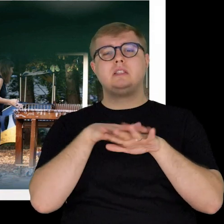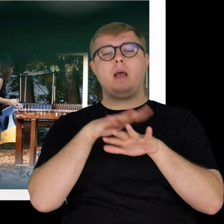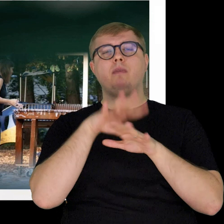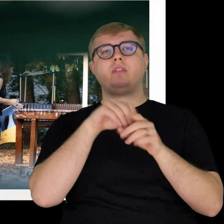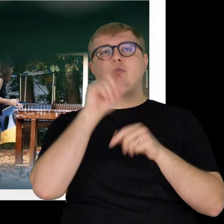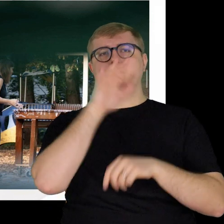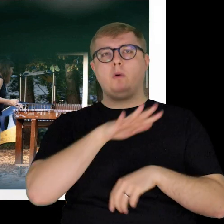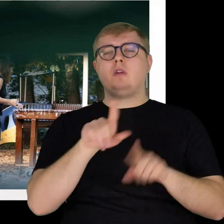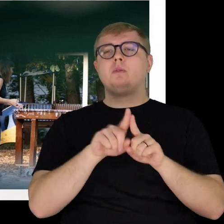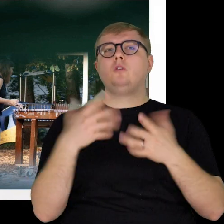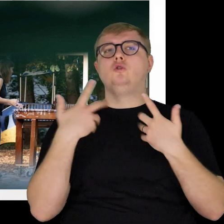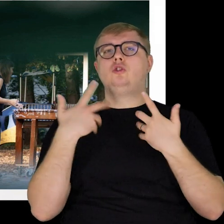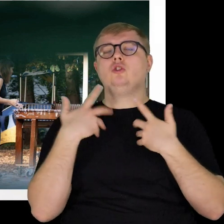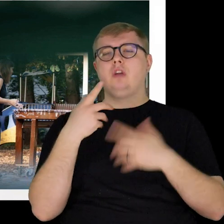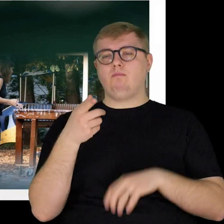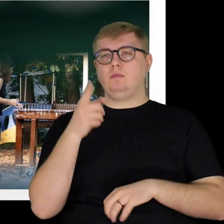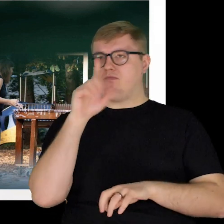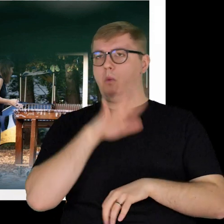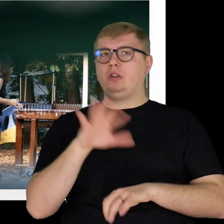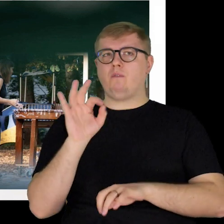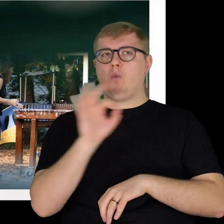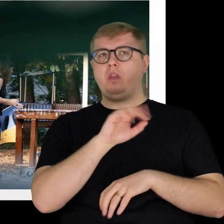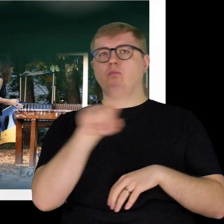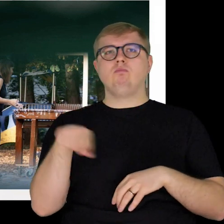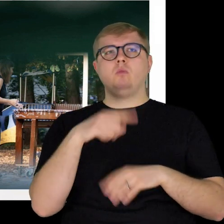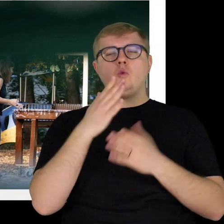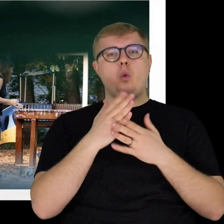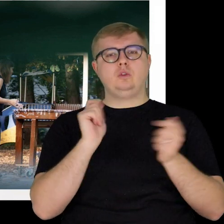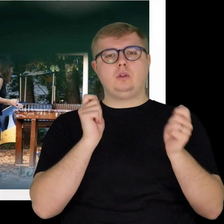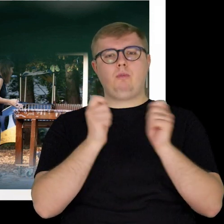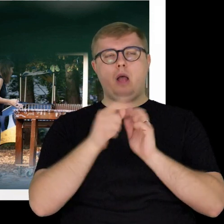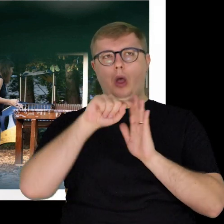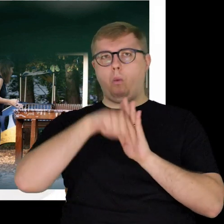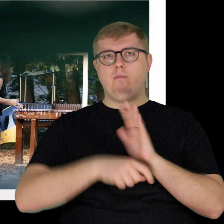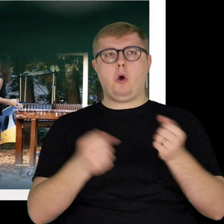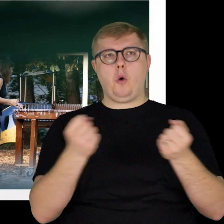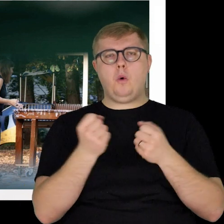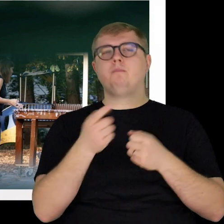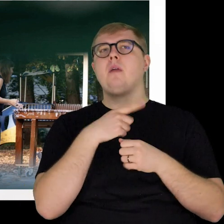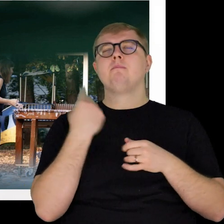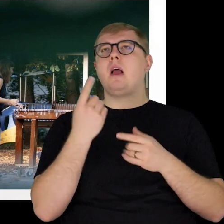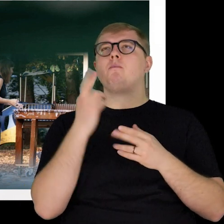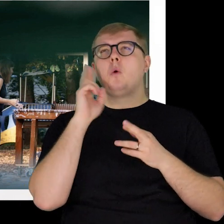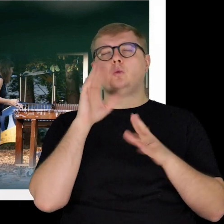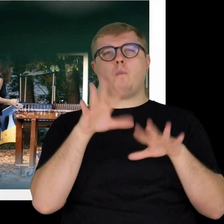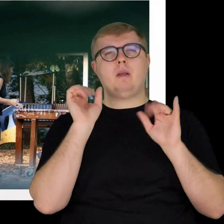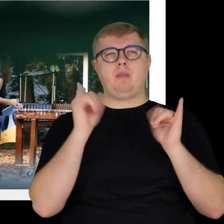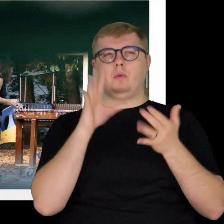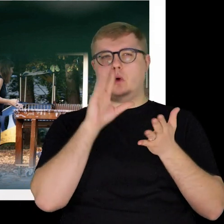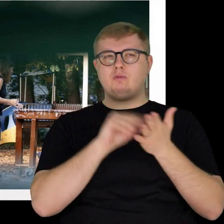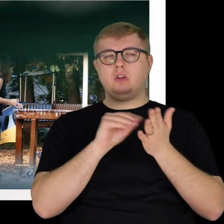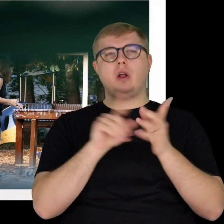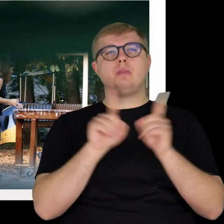profound change in our experience, understanding, and imagination of space. That is what we call the Re-Figuration